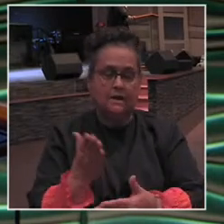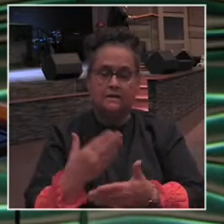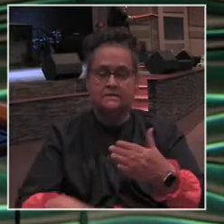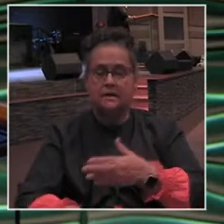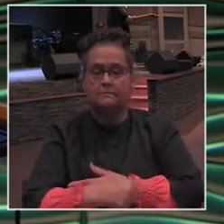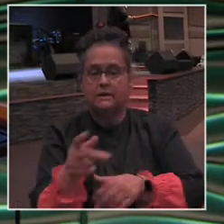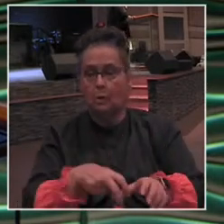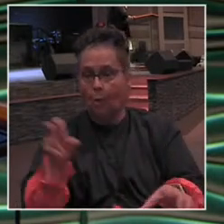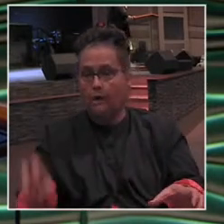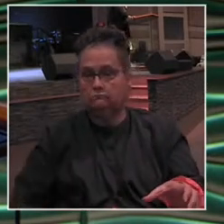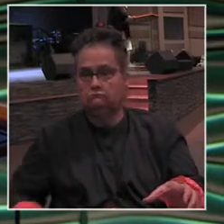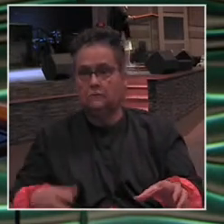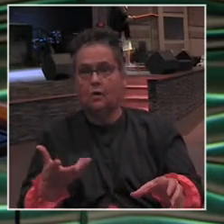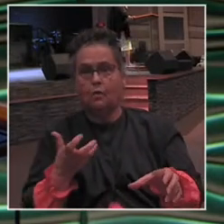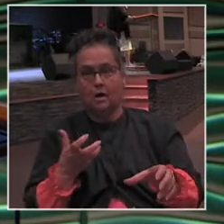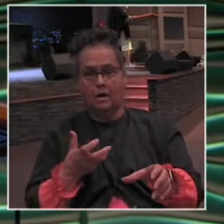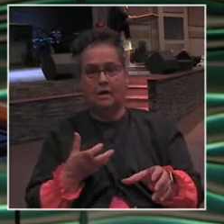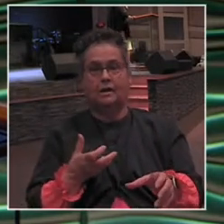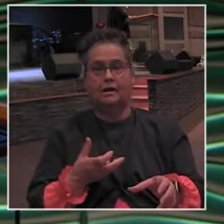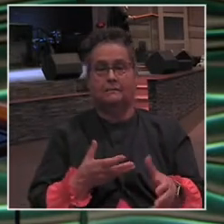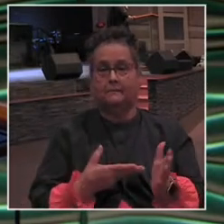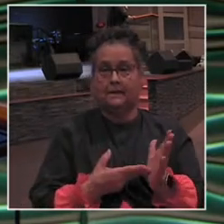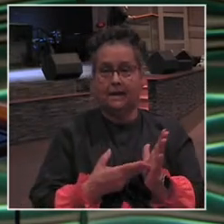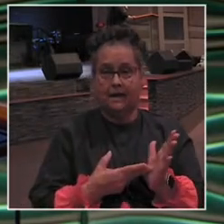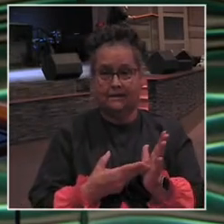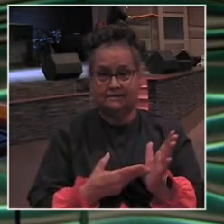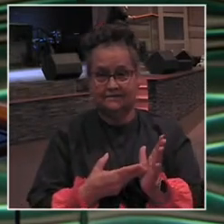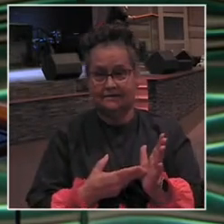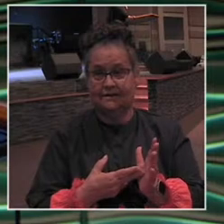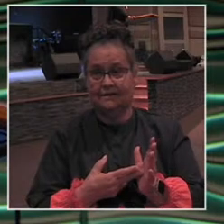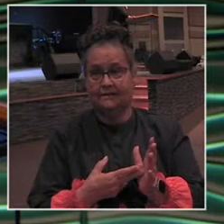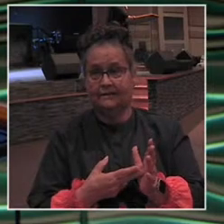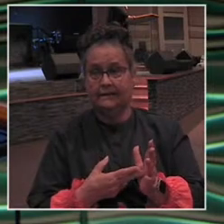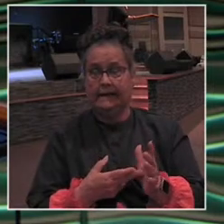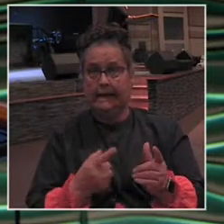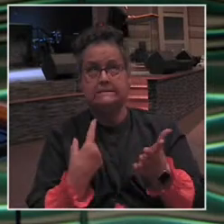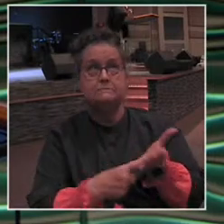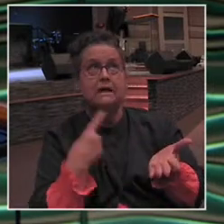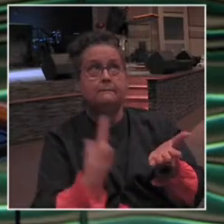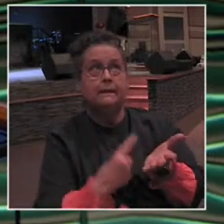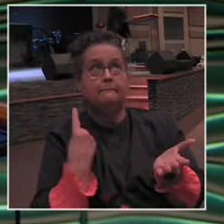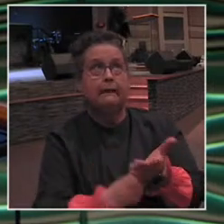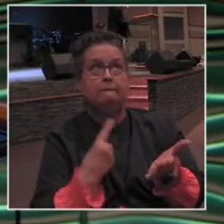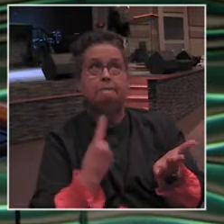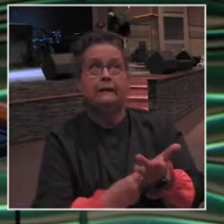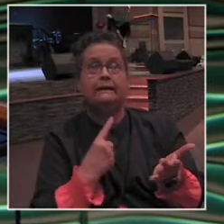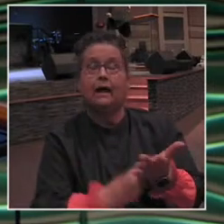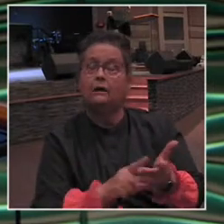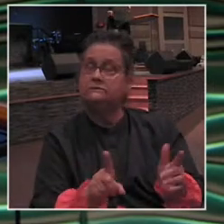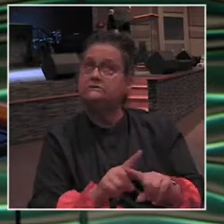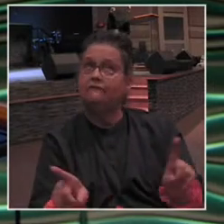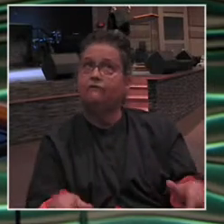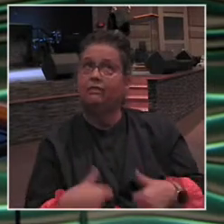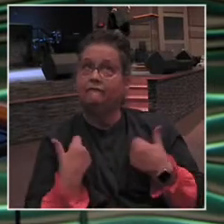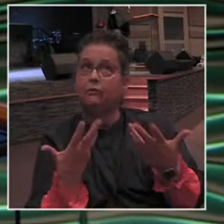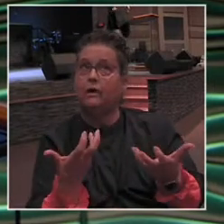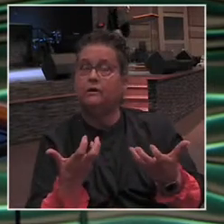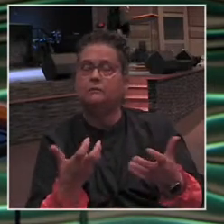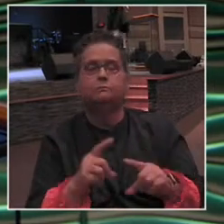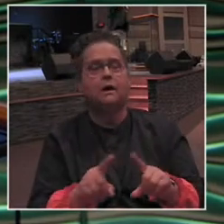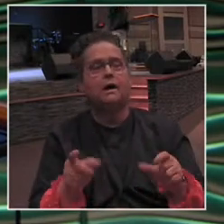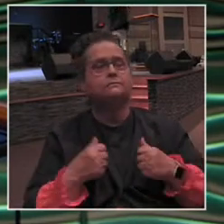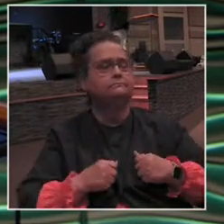want to jump off the boat. Just going to be honest. And start debating with God. I want to go a different direction. But I